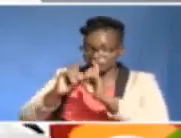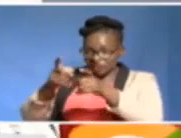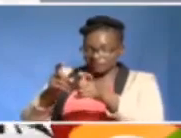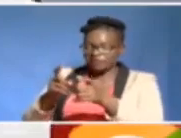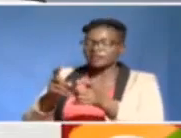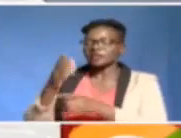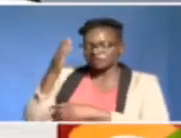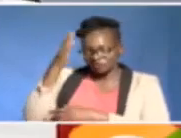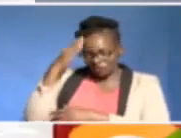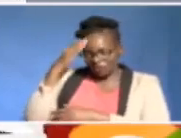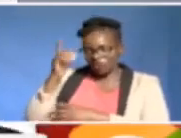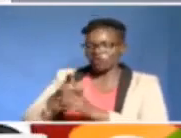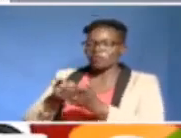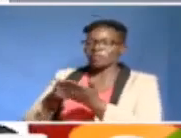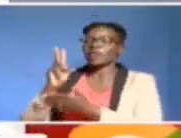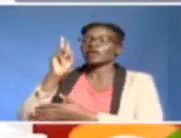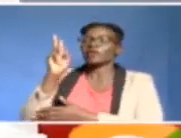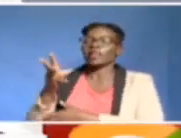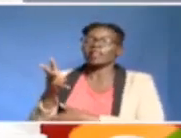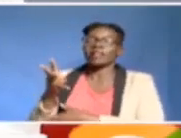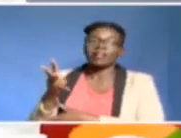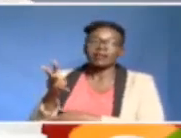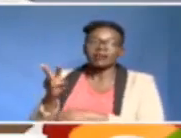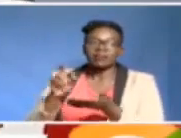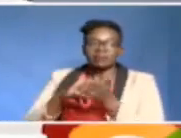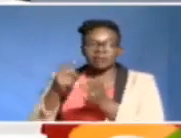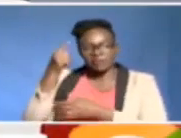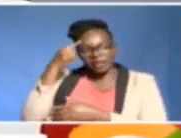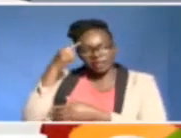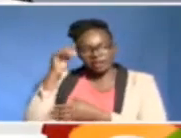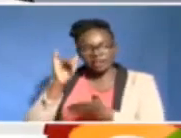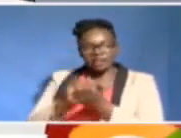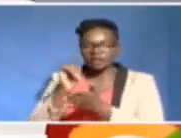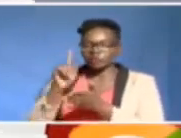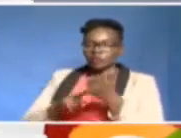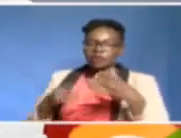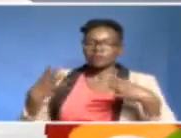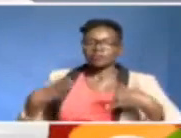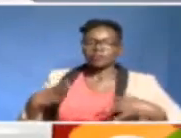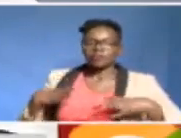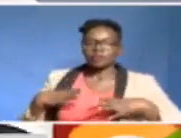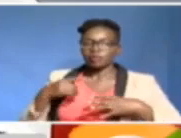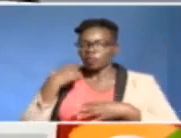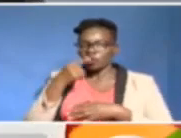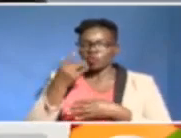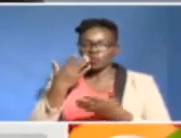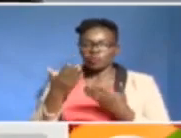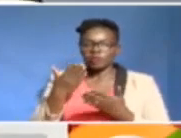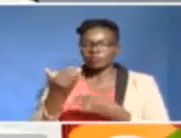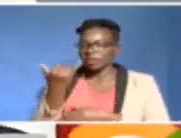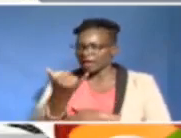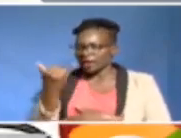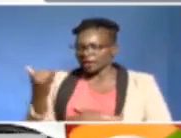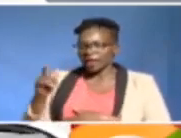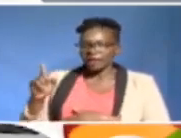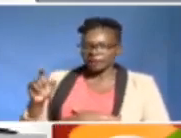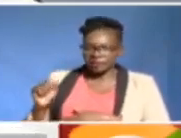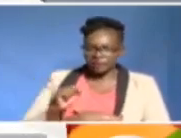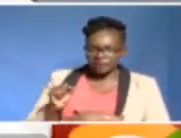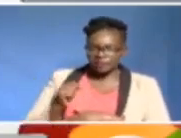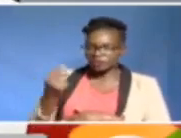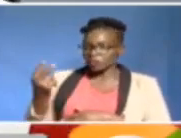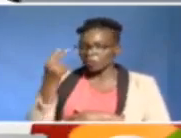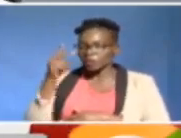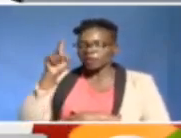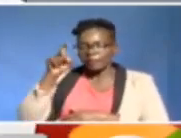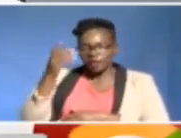too costly. Mm-hmm. So I think this is what, you know, those who the young, you know, ladies who are watching must